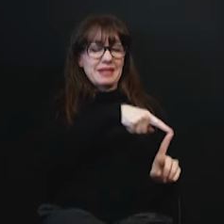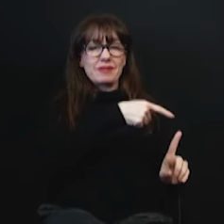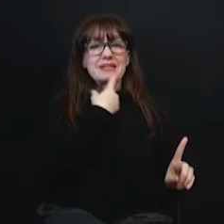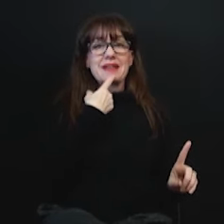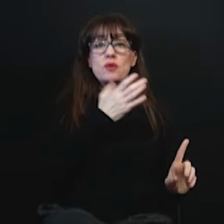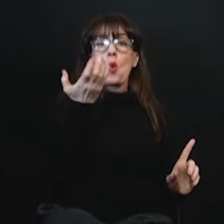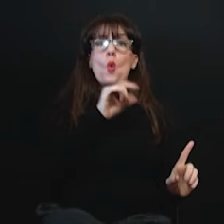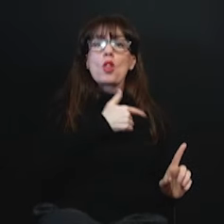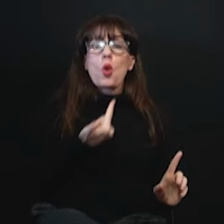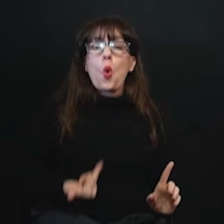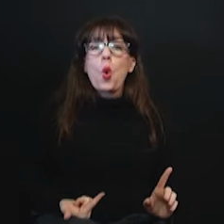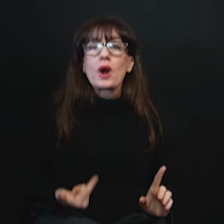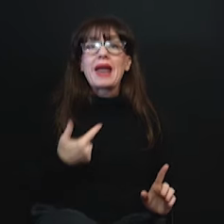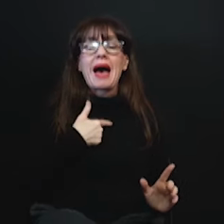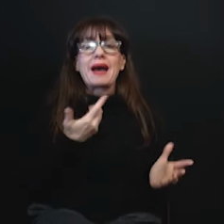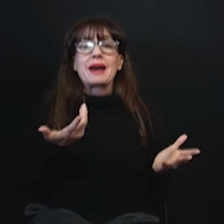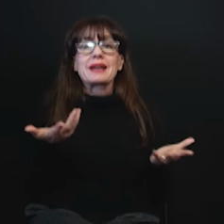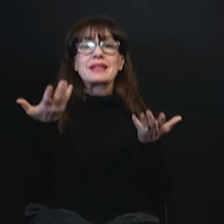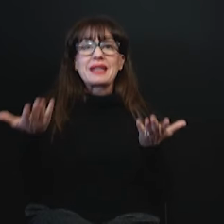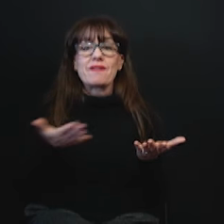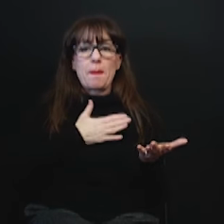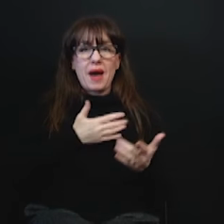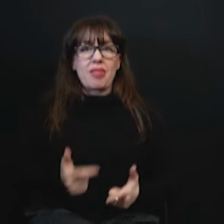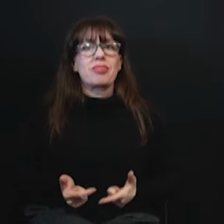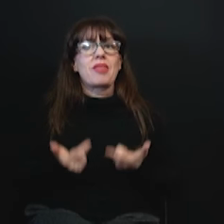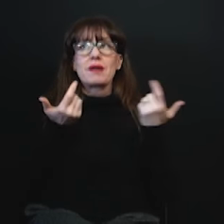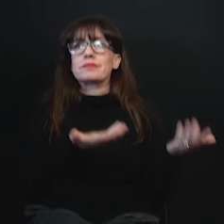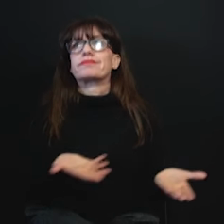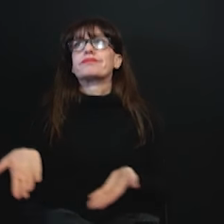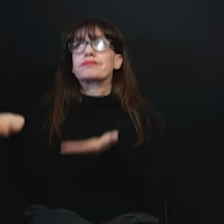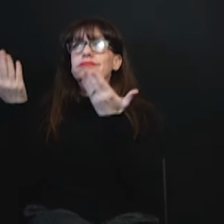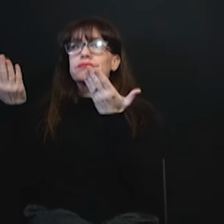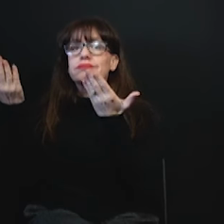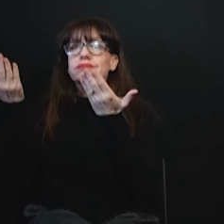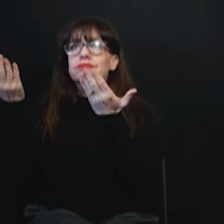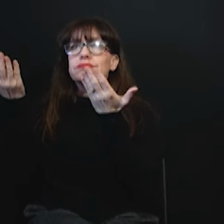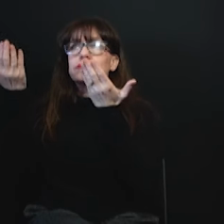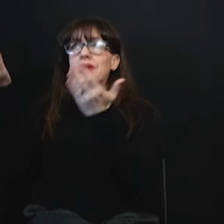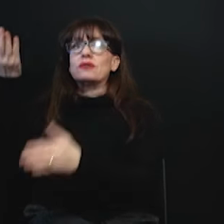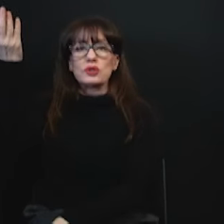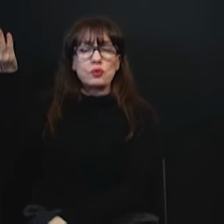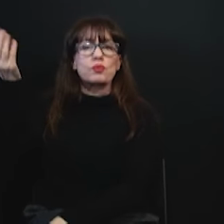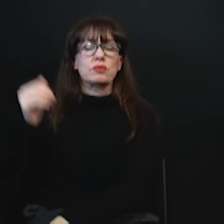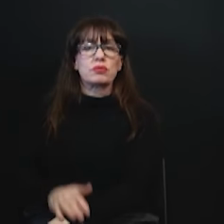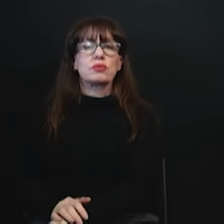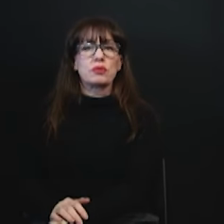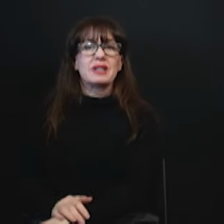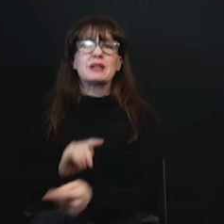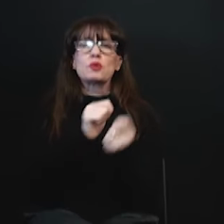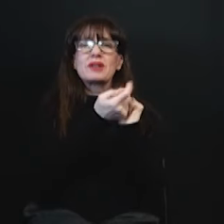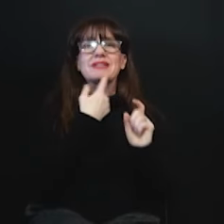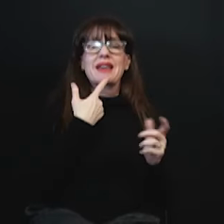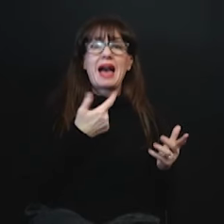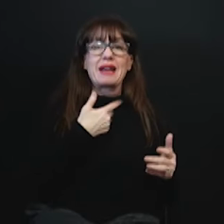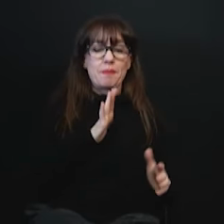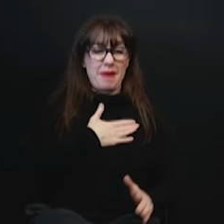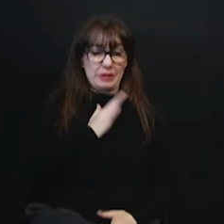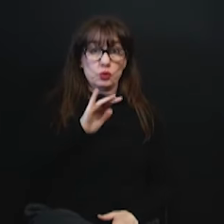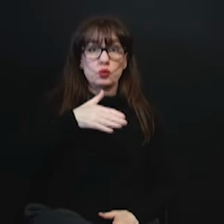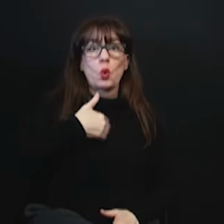Lord, I give my life to you." Some translations say, "I give my